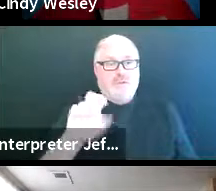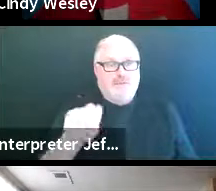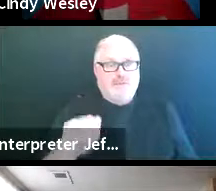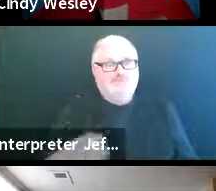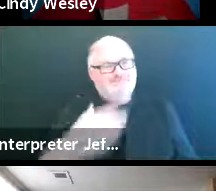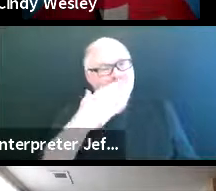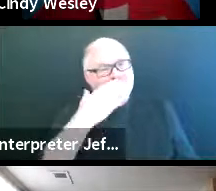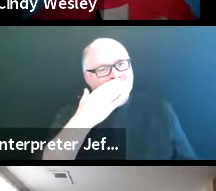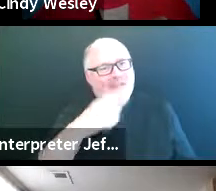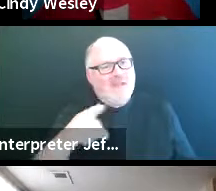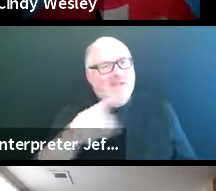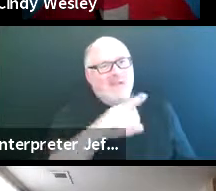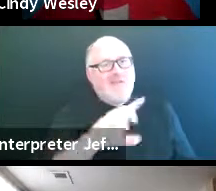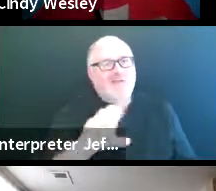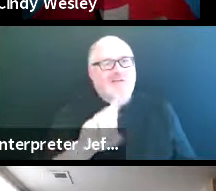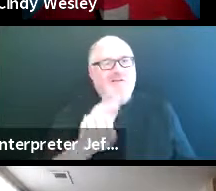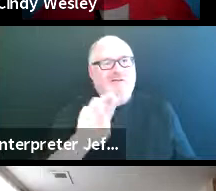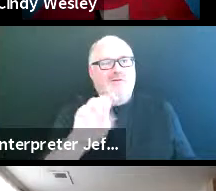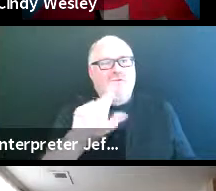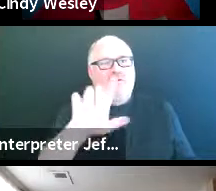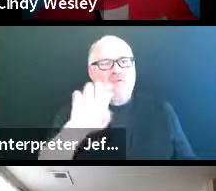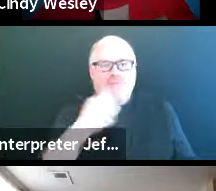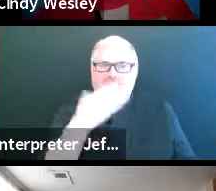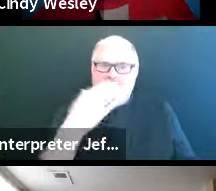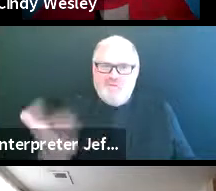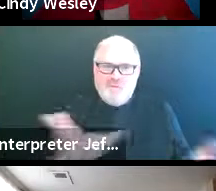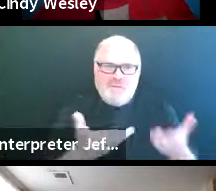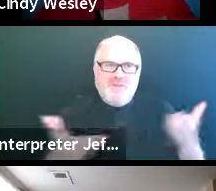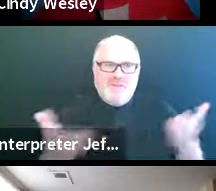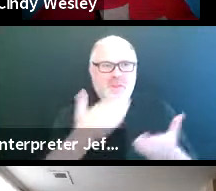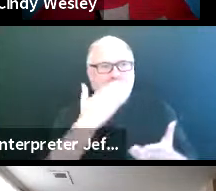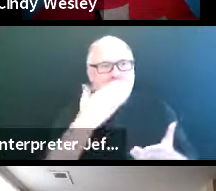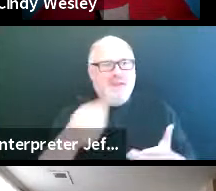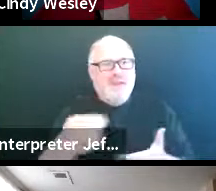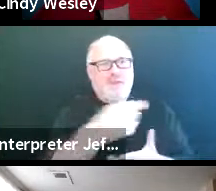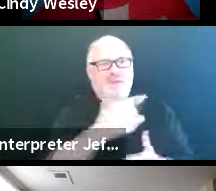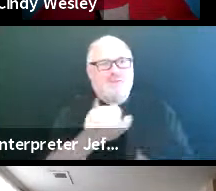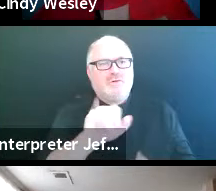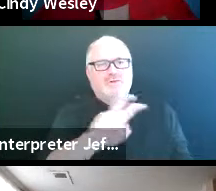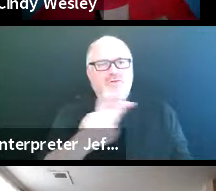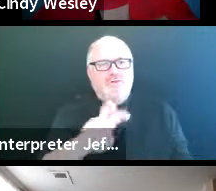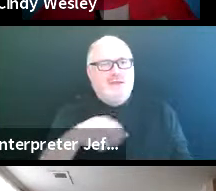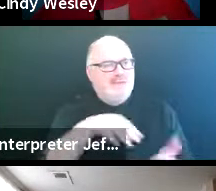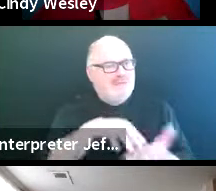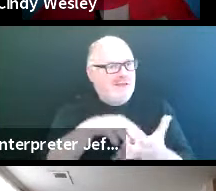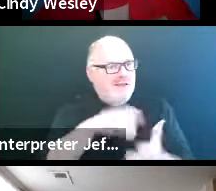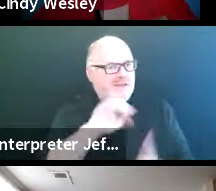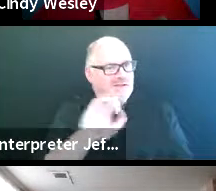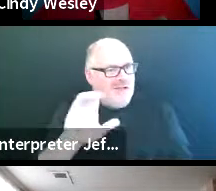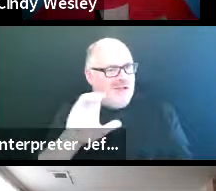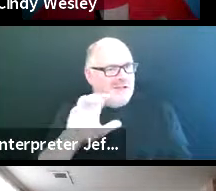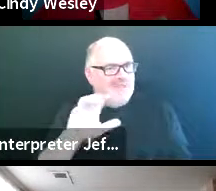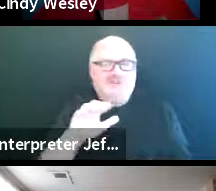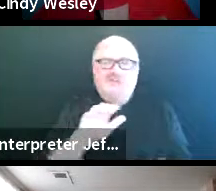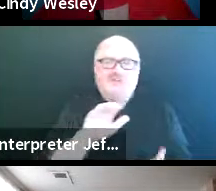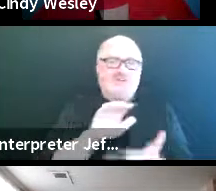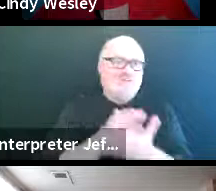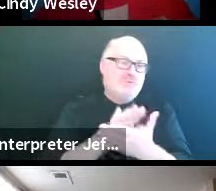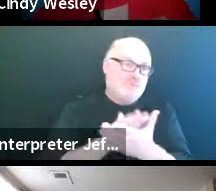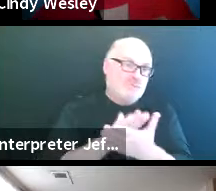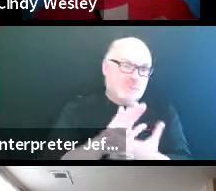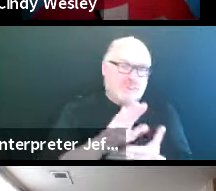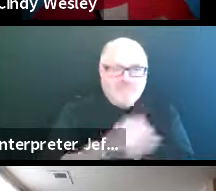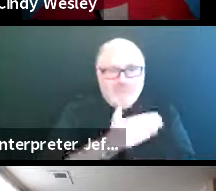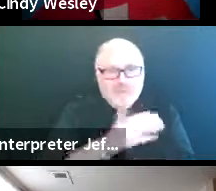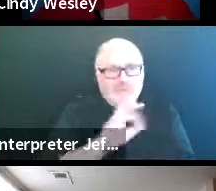Thank you, Dr. Maldi. Thanks for being here. Thanks to the Jazz Studies faculty and the School of Music faculty and